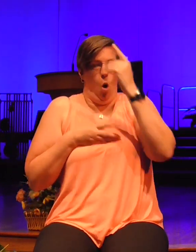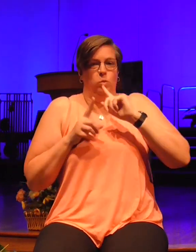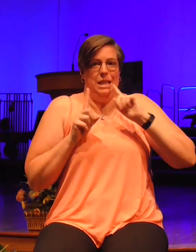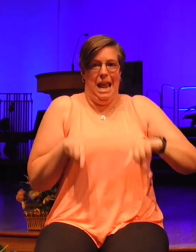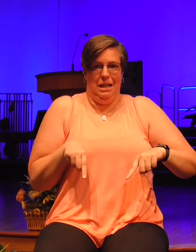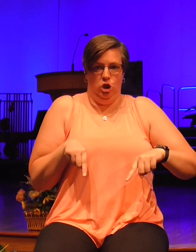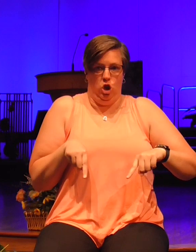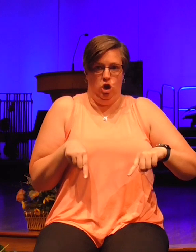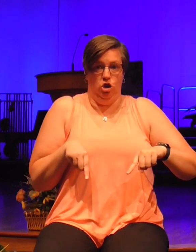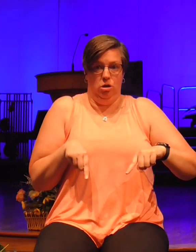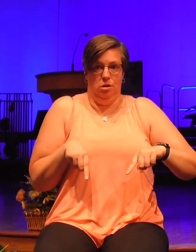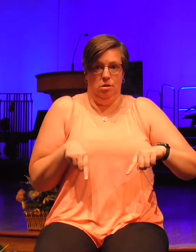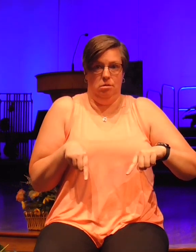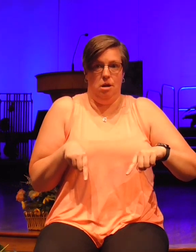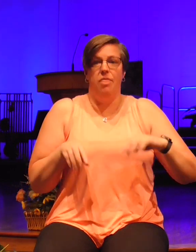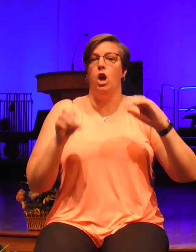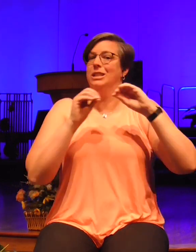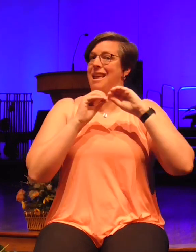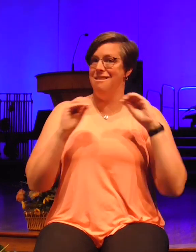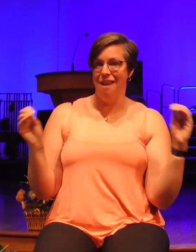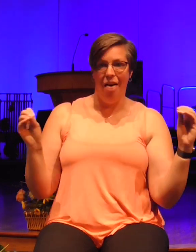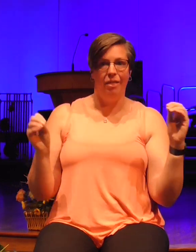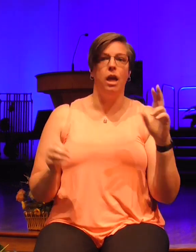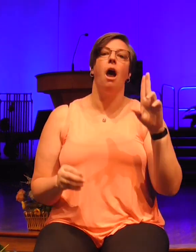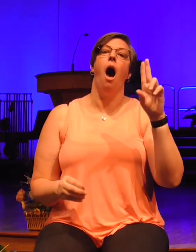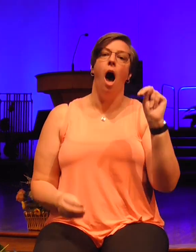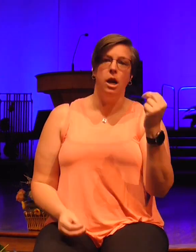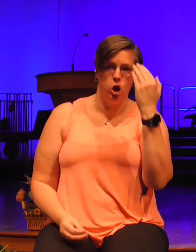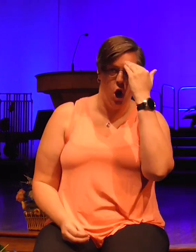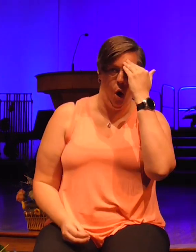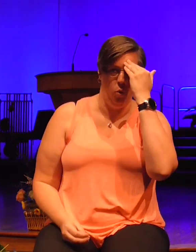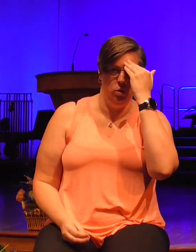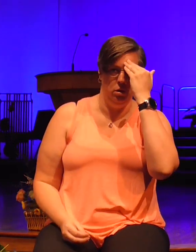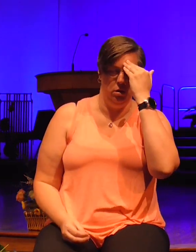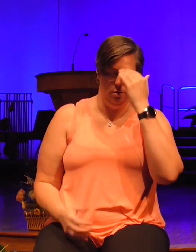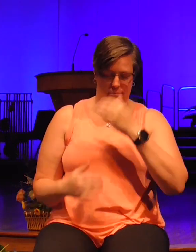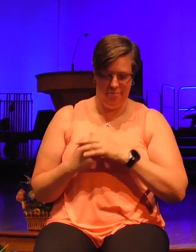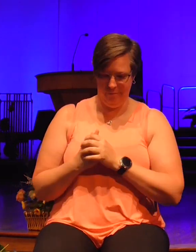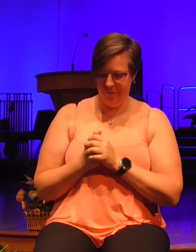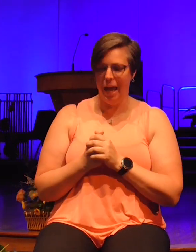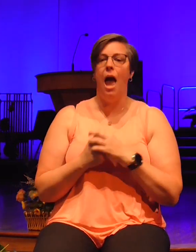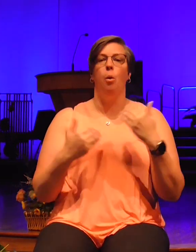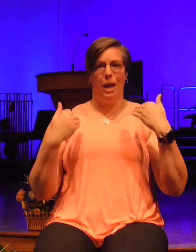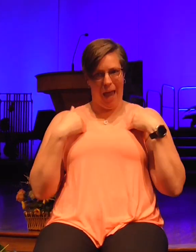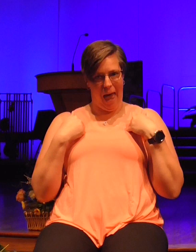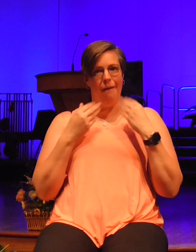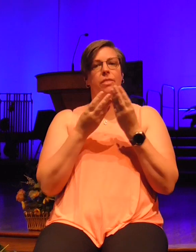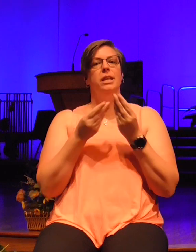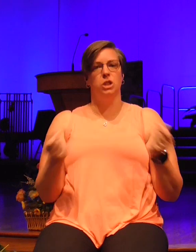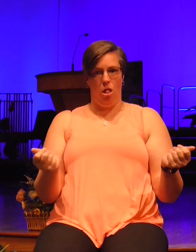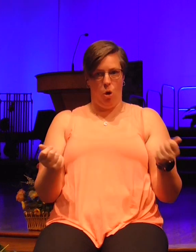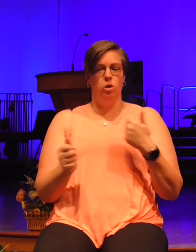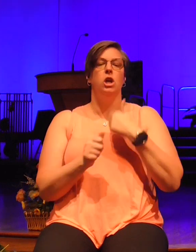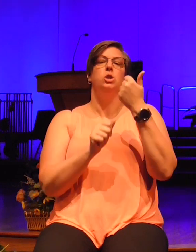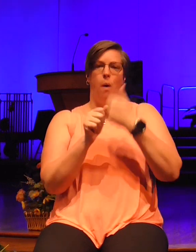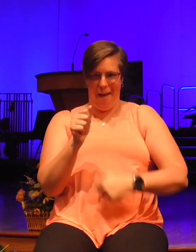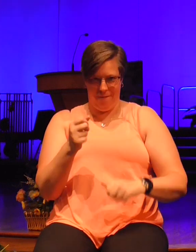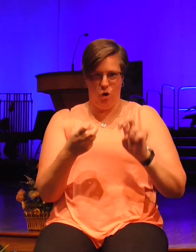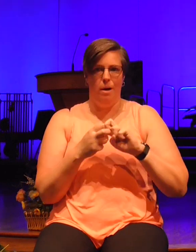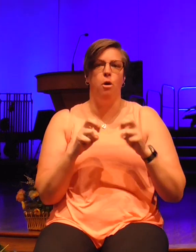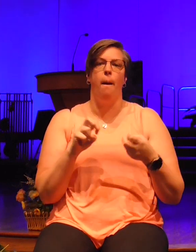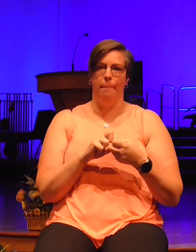question. There is nothing unknown to mind. It has the solution to every